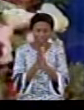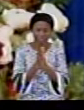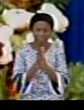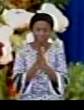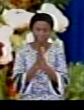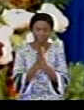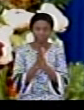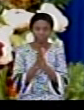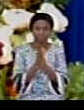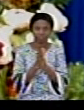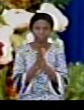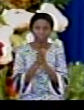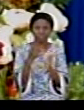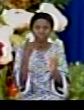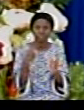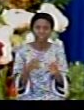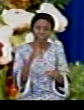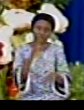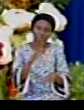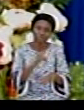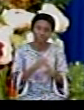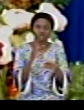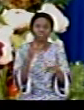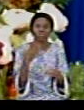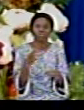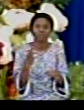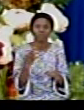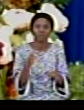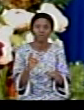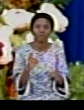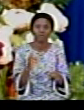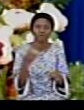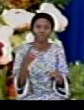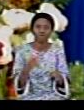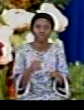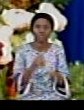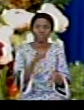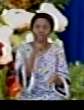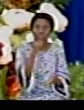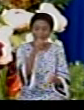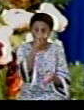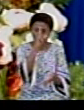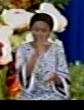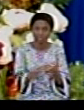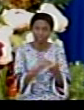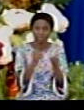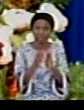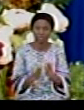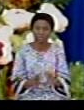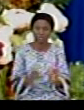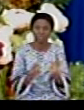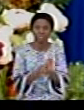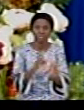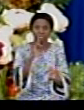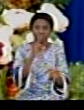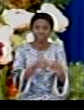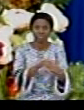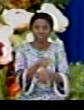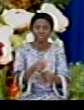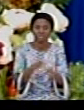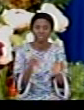The zeal of the unbeliever that is deceitful, the zeal of the unbeliever that